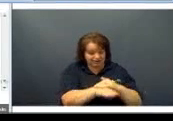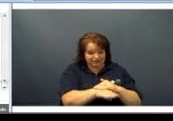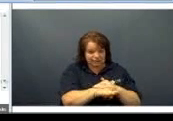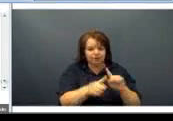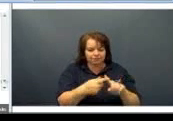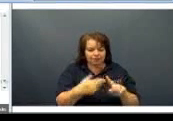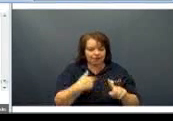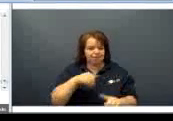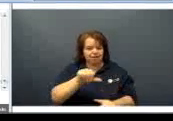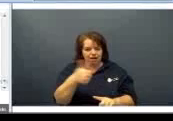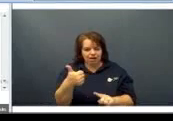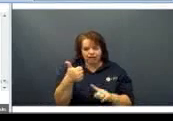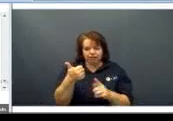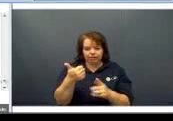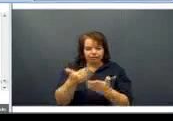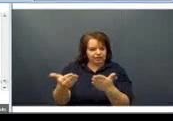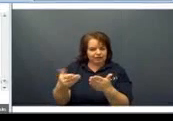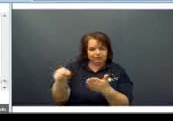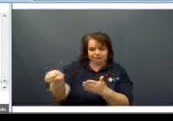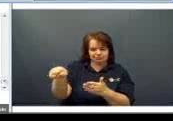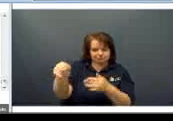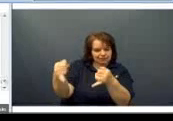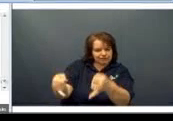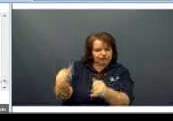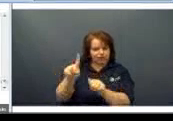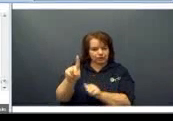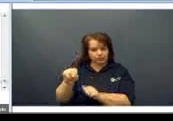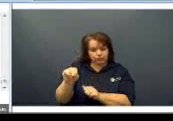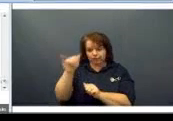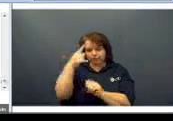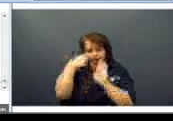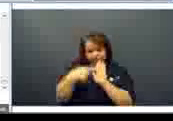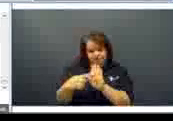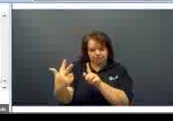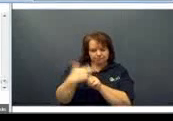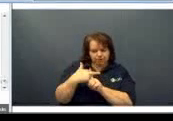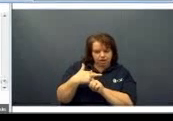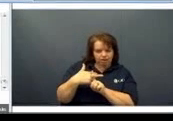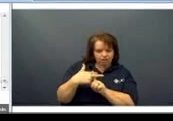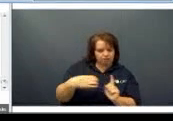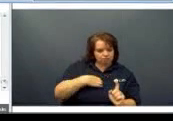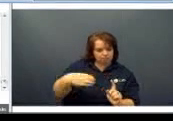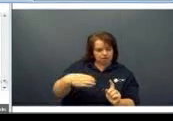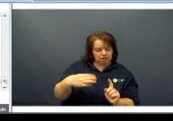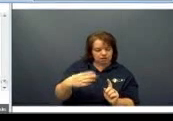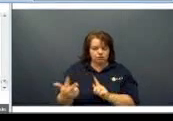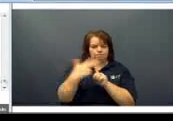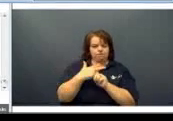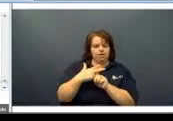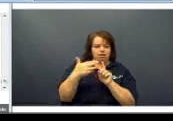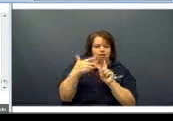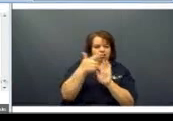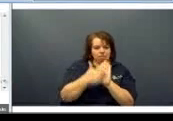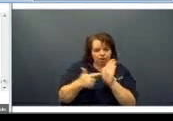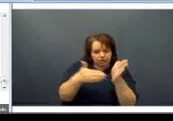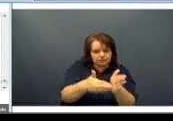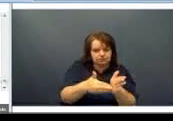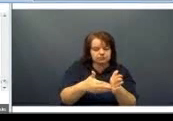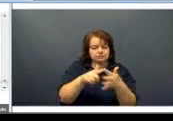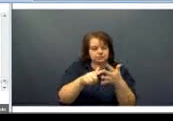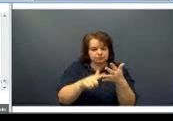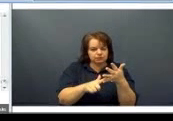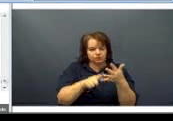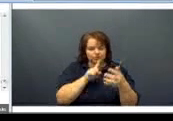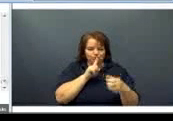if we don't make things accessible, then there are other avenues that individual can do, such as filing complaints or class actions or those type of